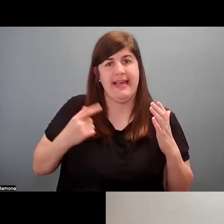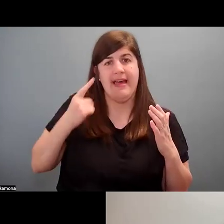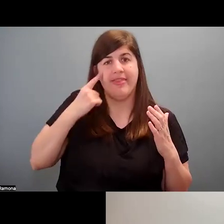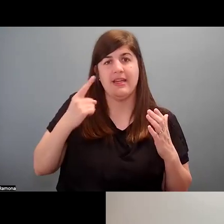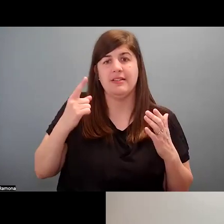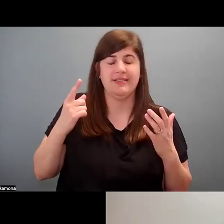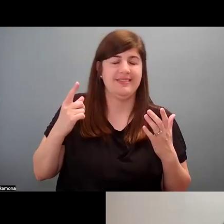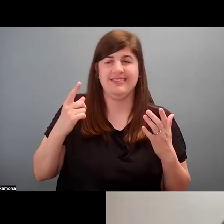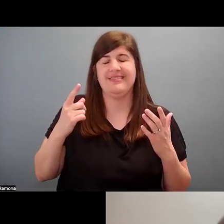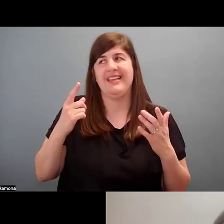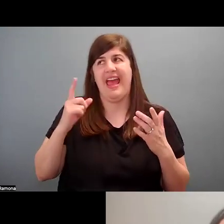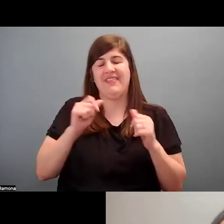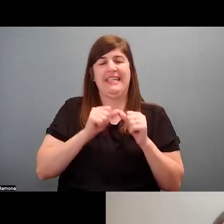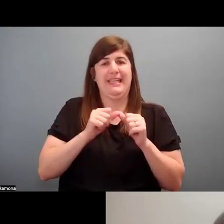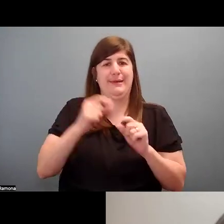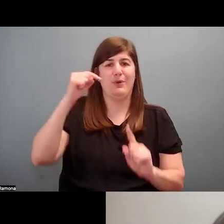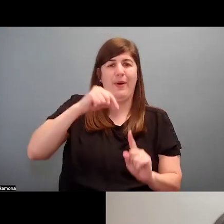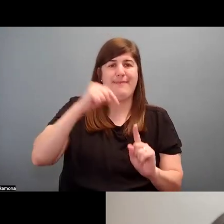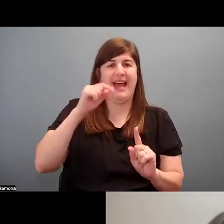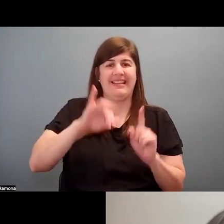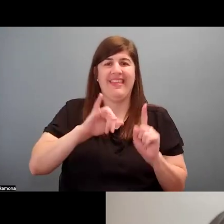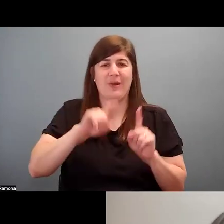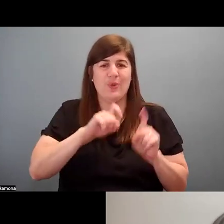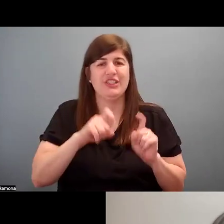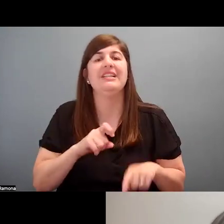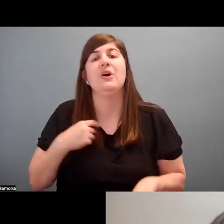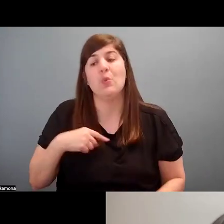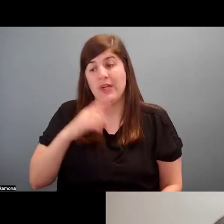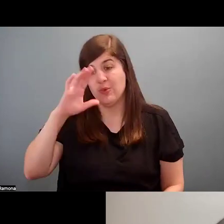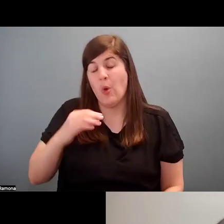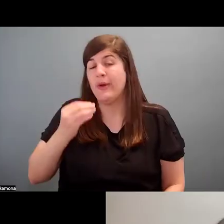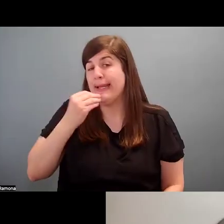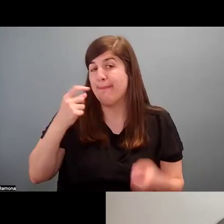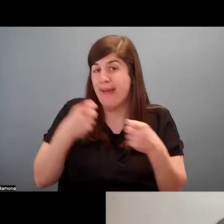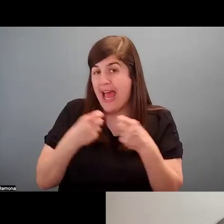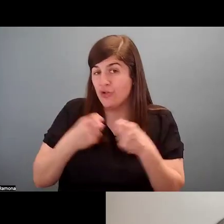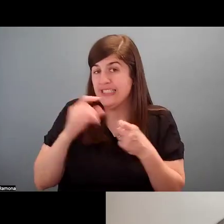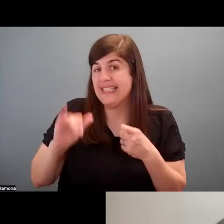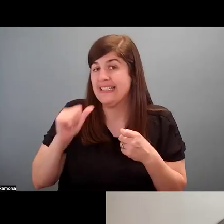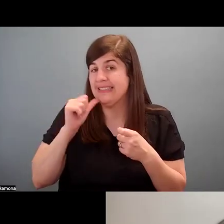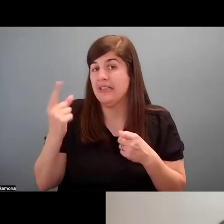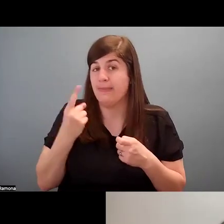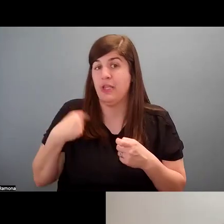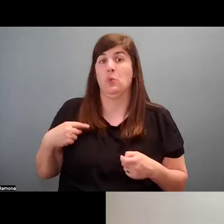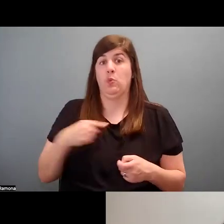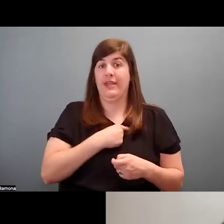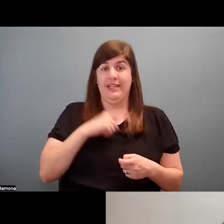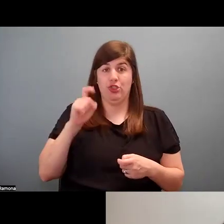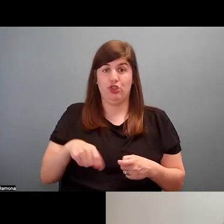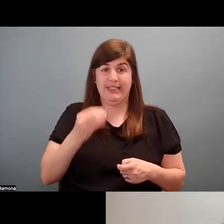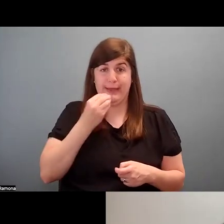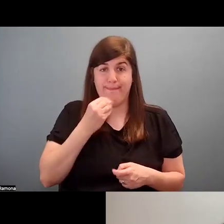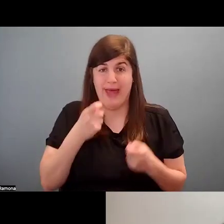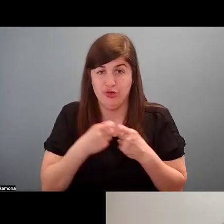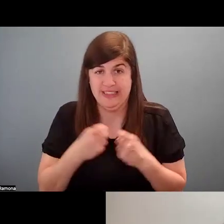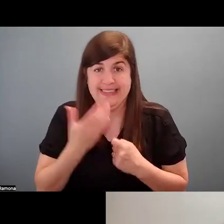juicy a question to not keep coming back to. But Of we course. know that eating batteries is not something we should do, certainly. Eating Of course. batteries are